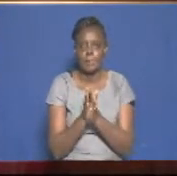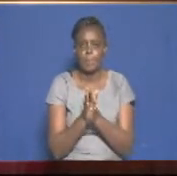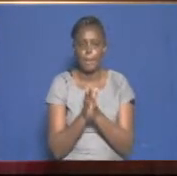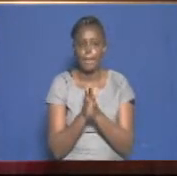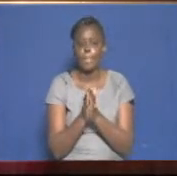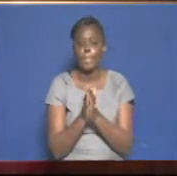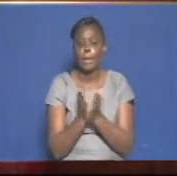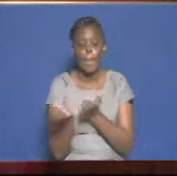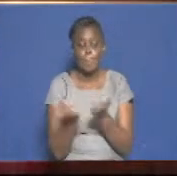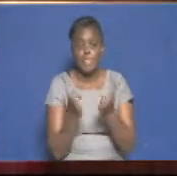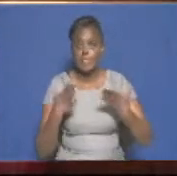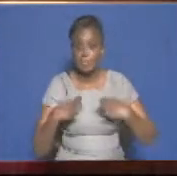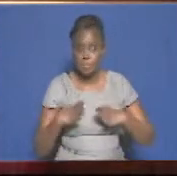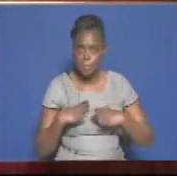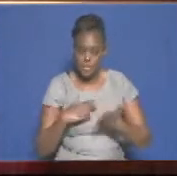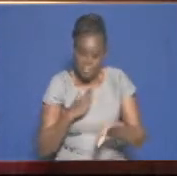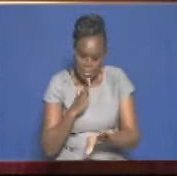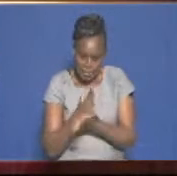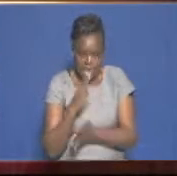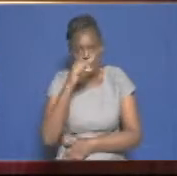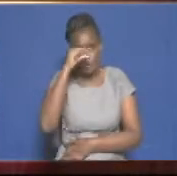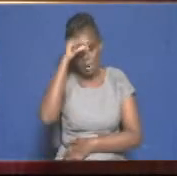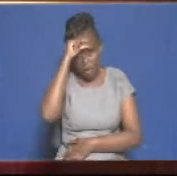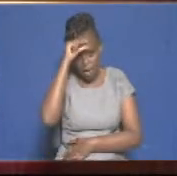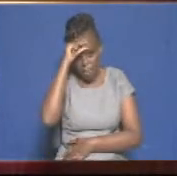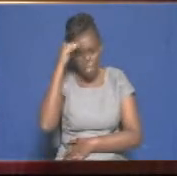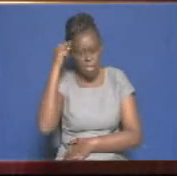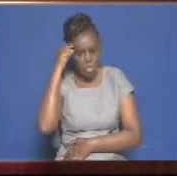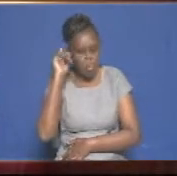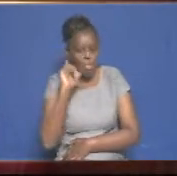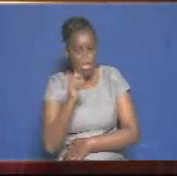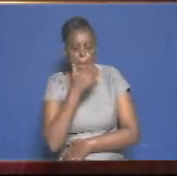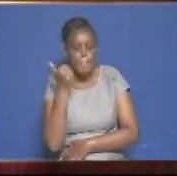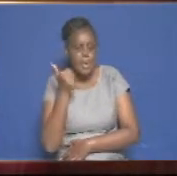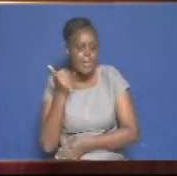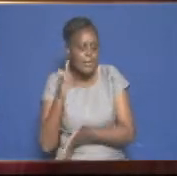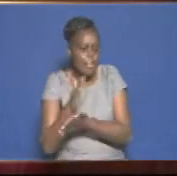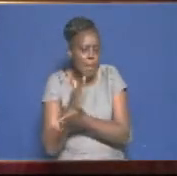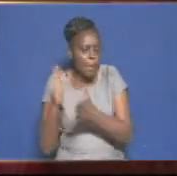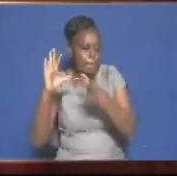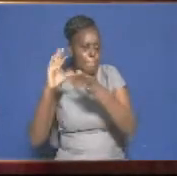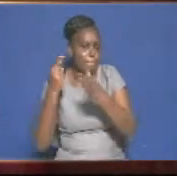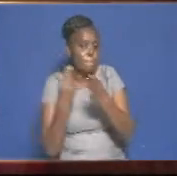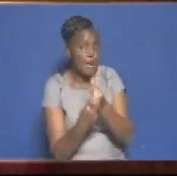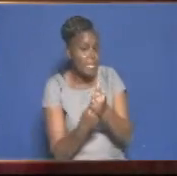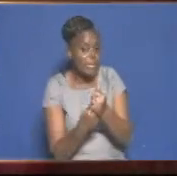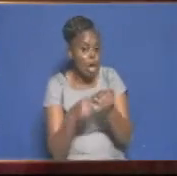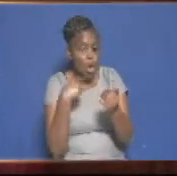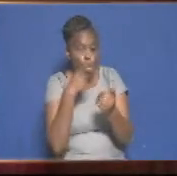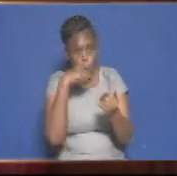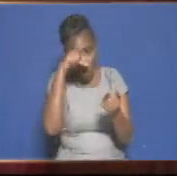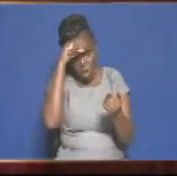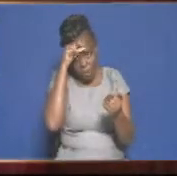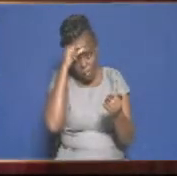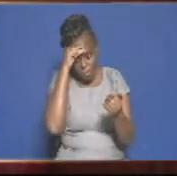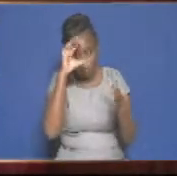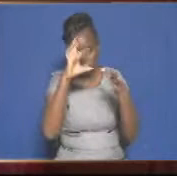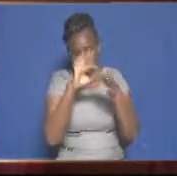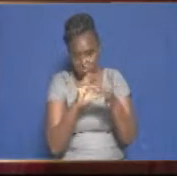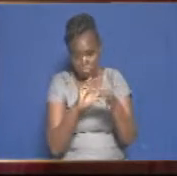those business people trusted the government. They thought the best partner to do with business is government, Mr. Speaker.